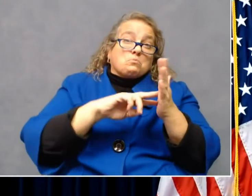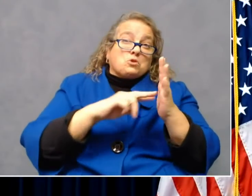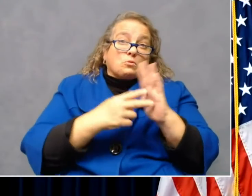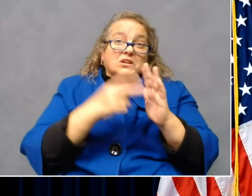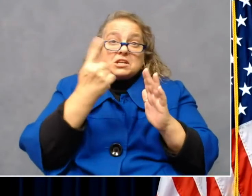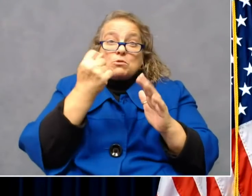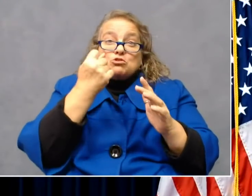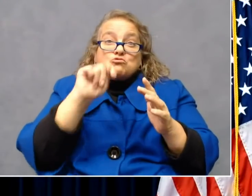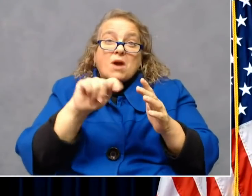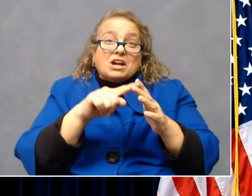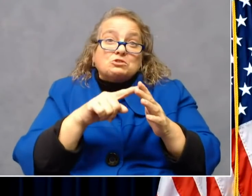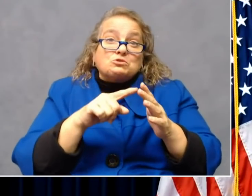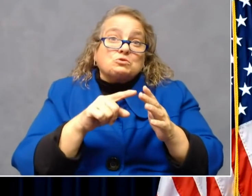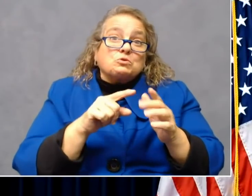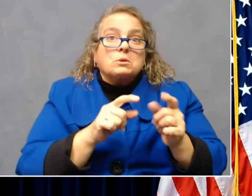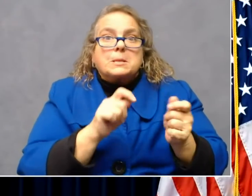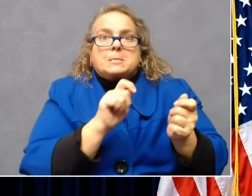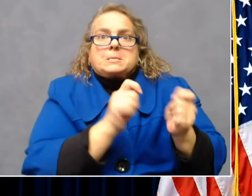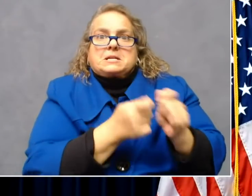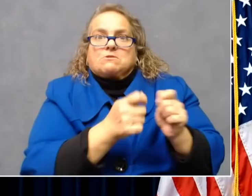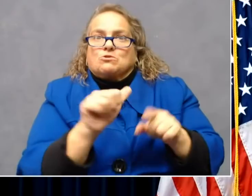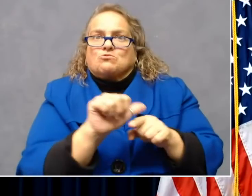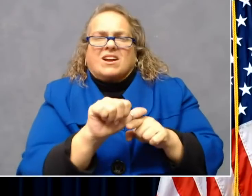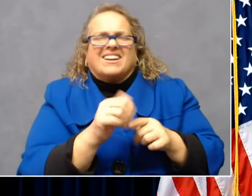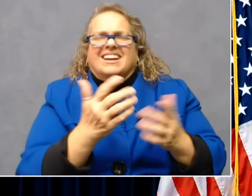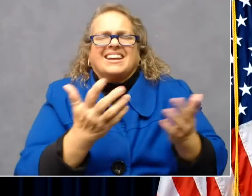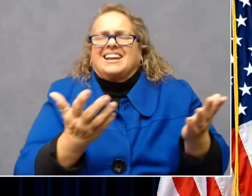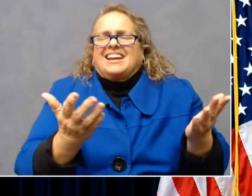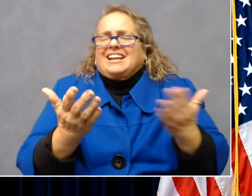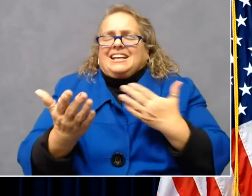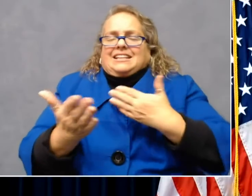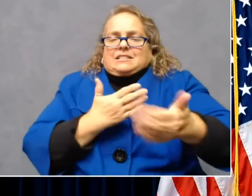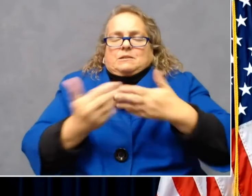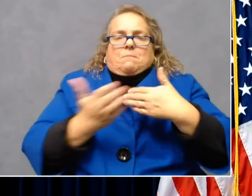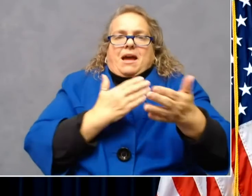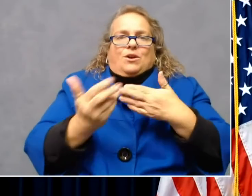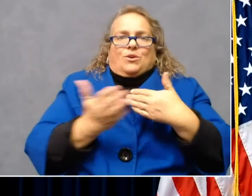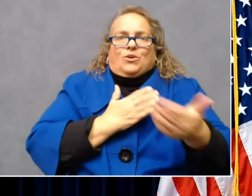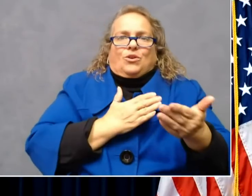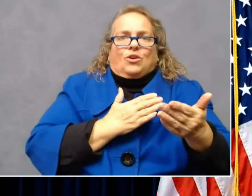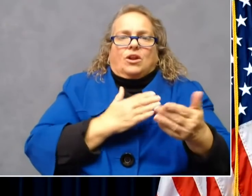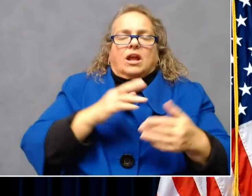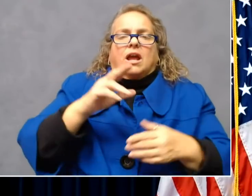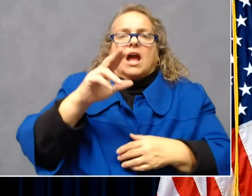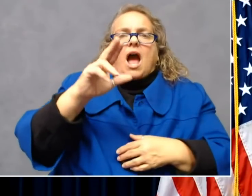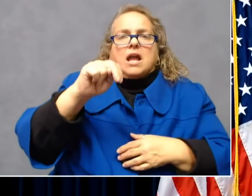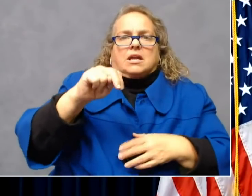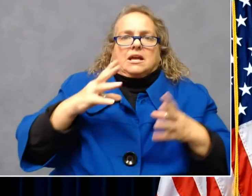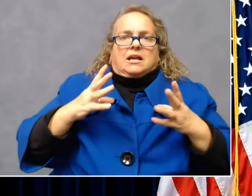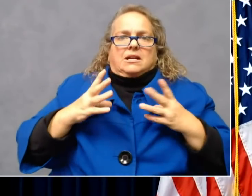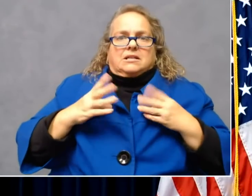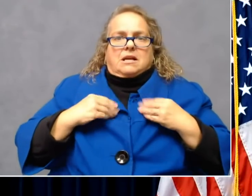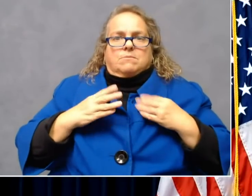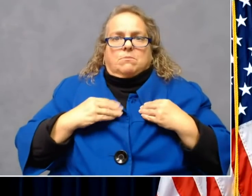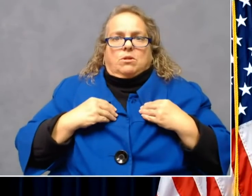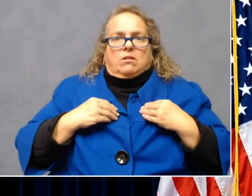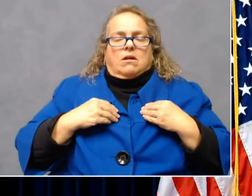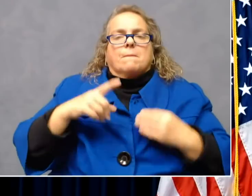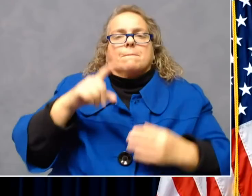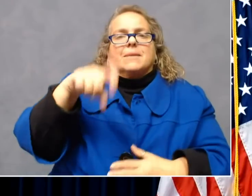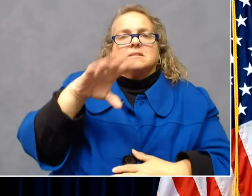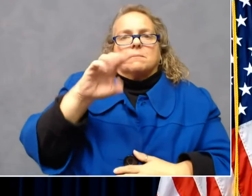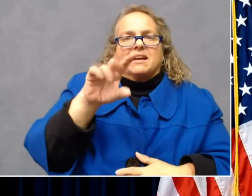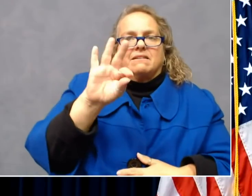unacceptable. It's unacceptable no matter what. And it's got to be fixed.